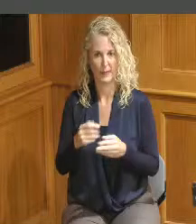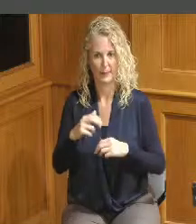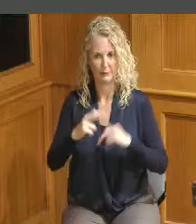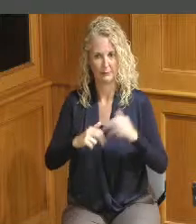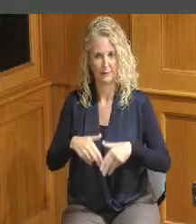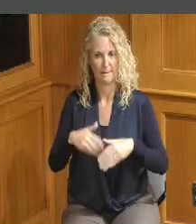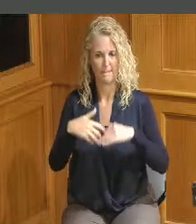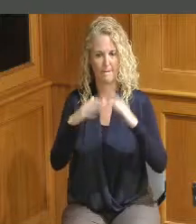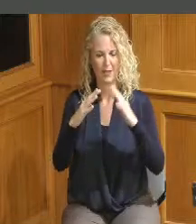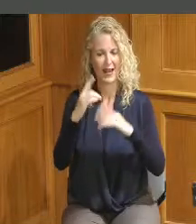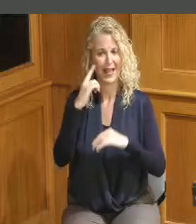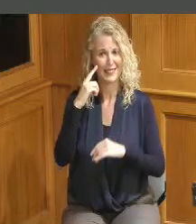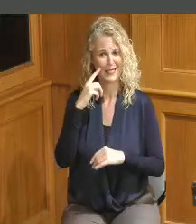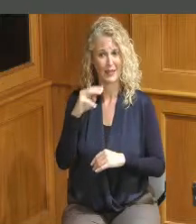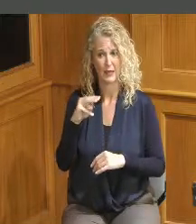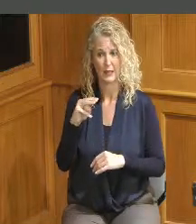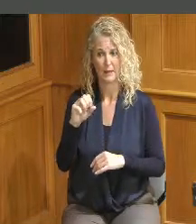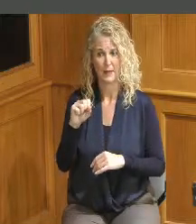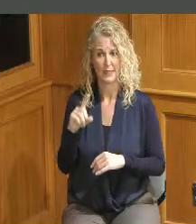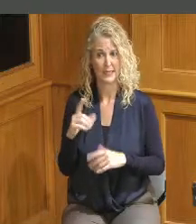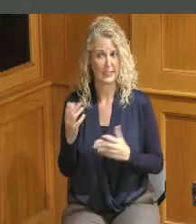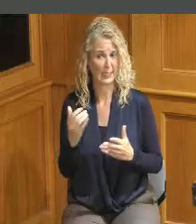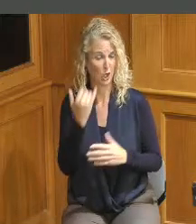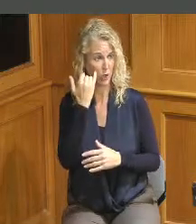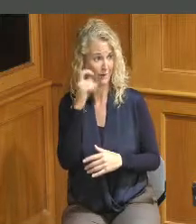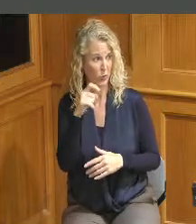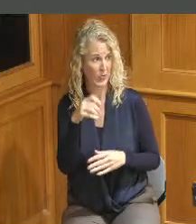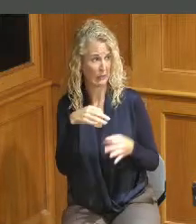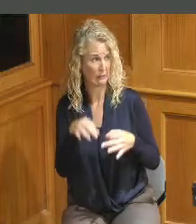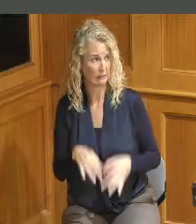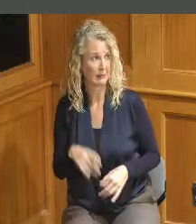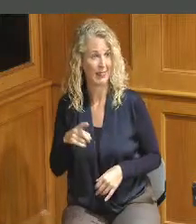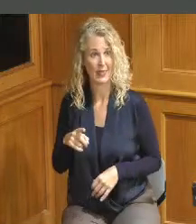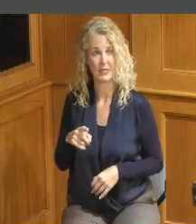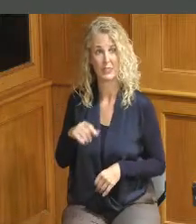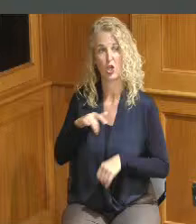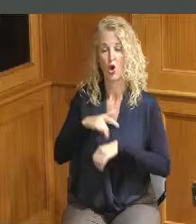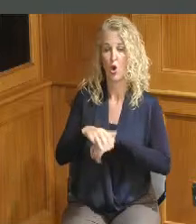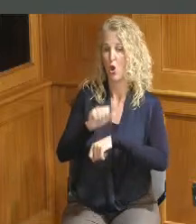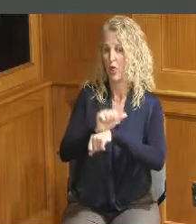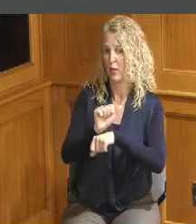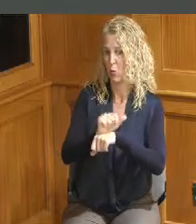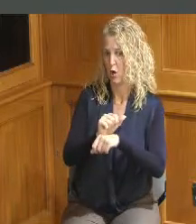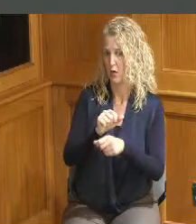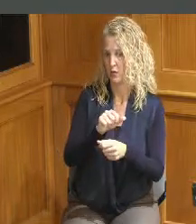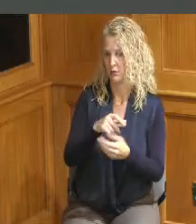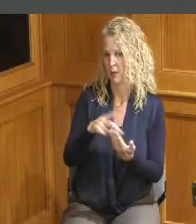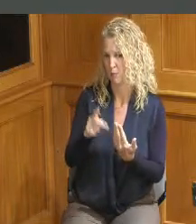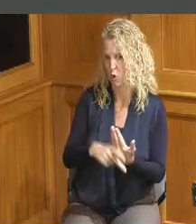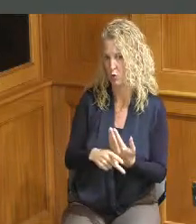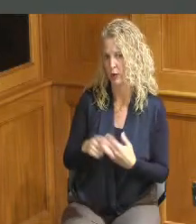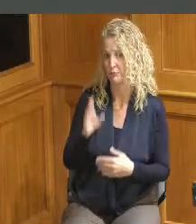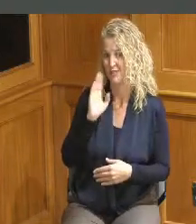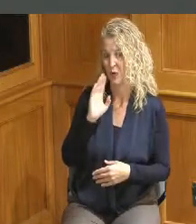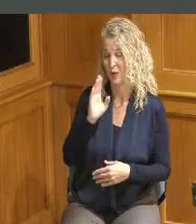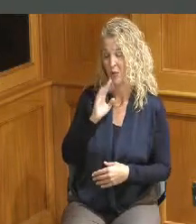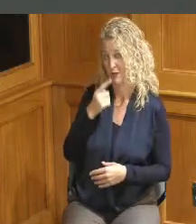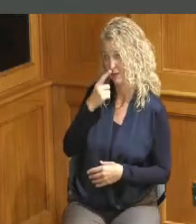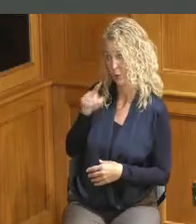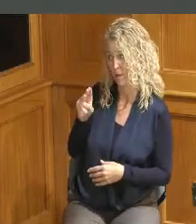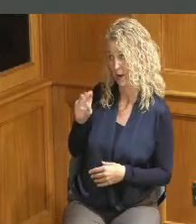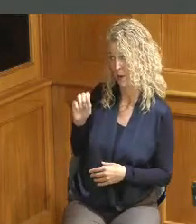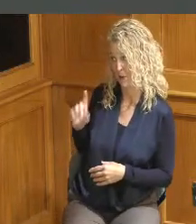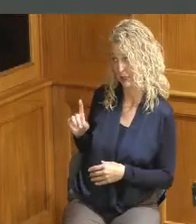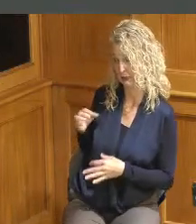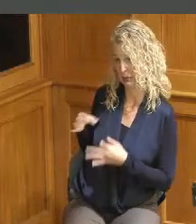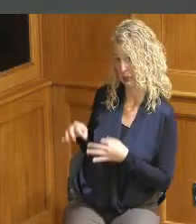MSD is here, is happy to present this item. This is one of those early work packages. and I'll defer to MSD to walk the